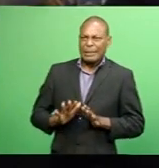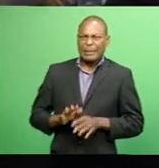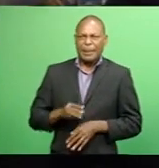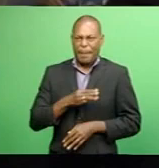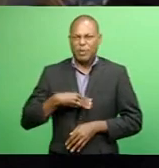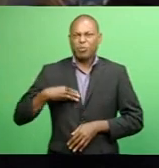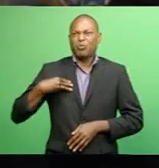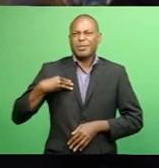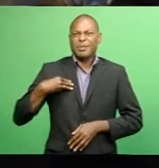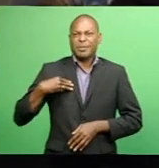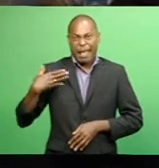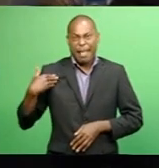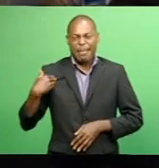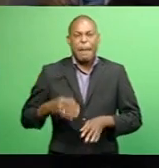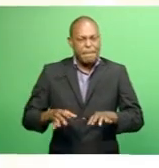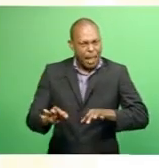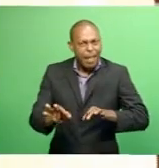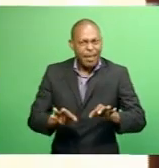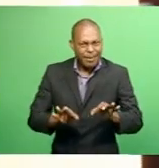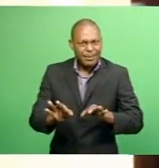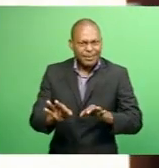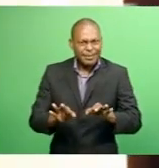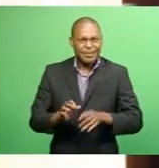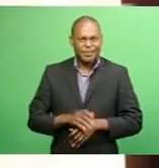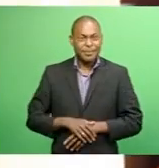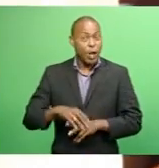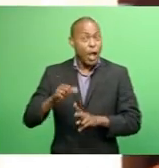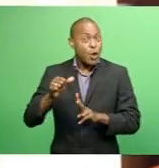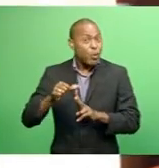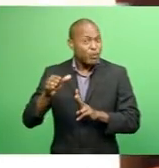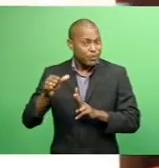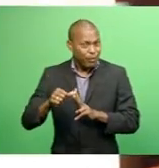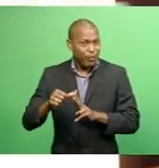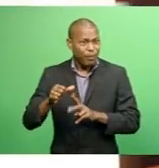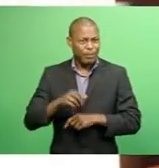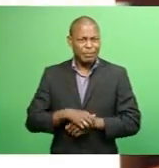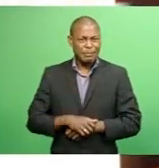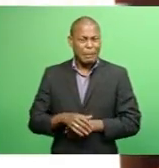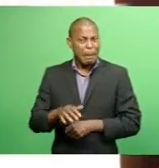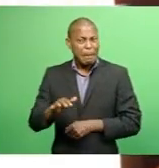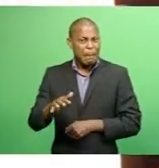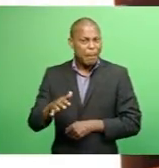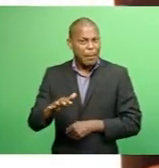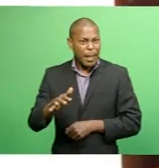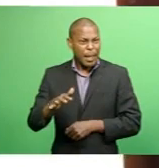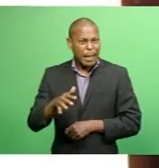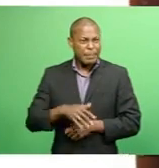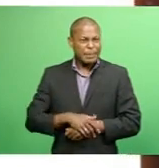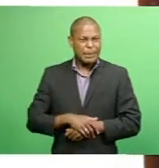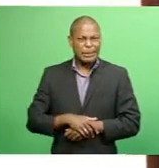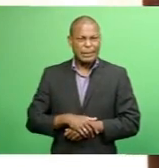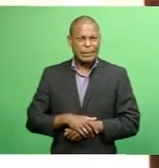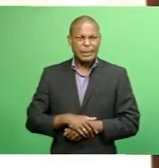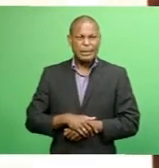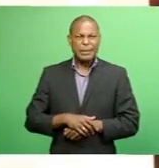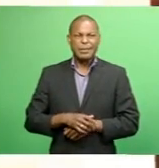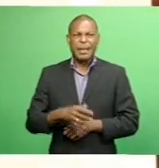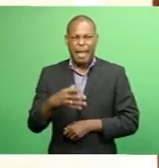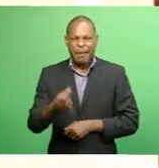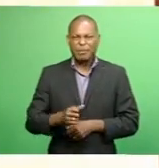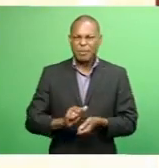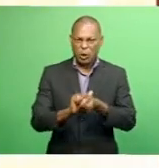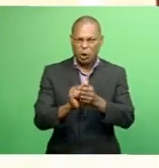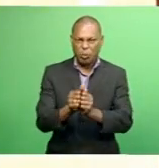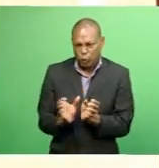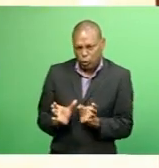plans, and also we have to look at maybe starting up a sports bubble. We have been